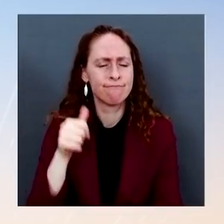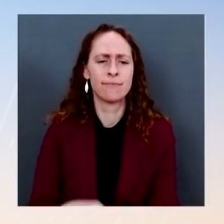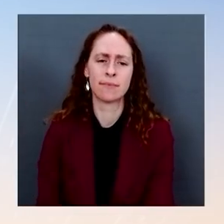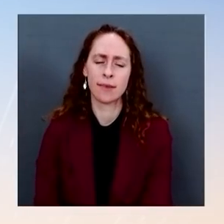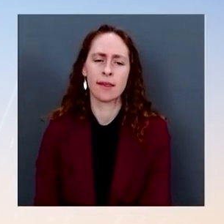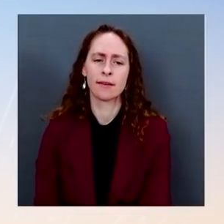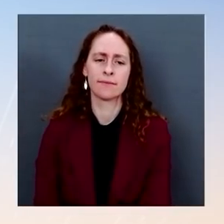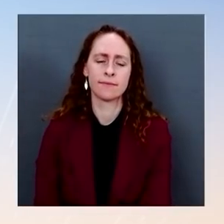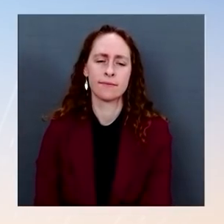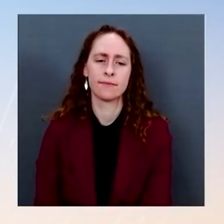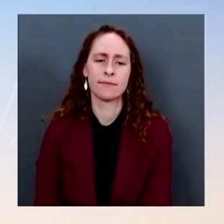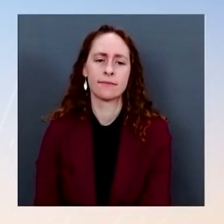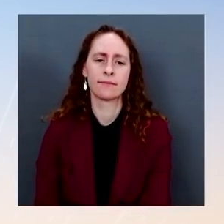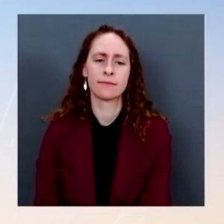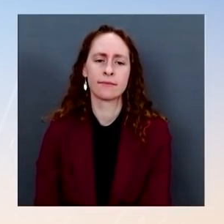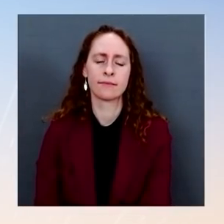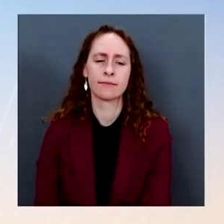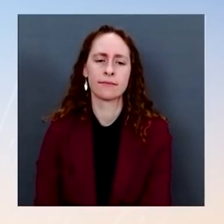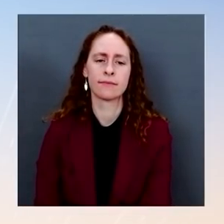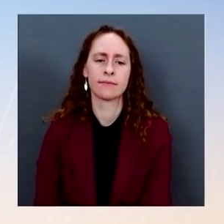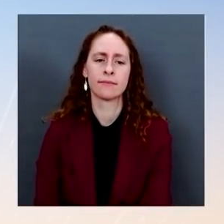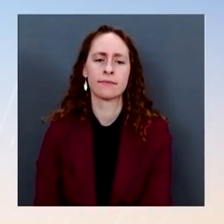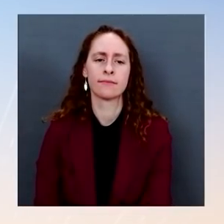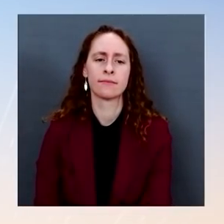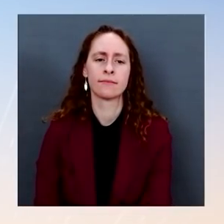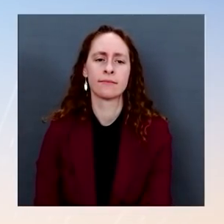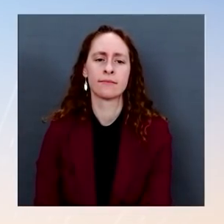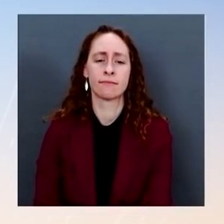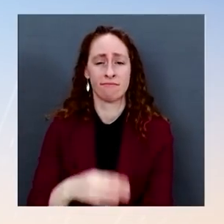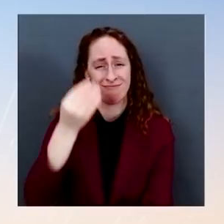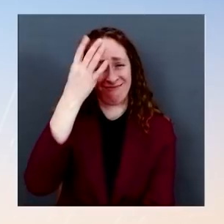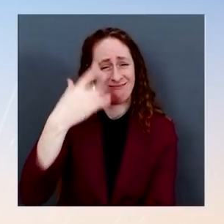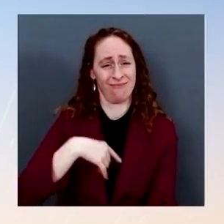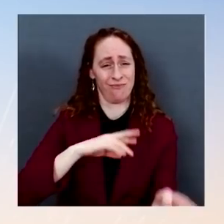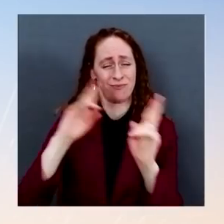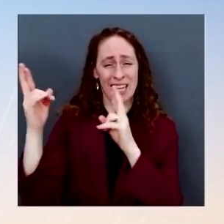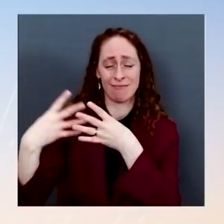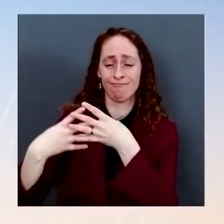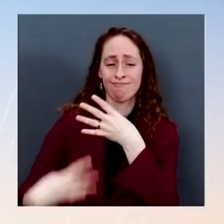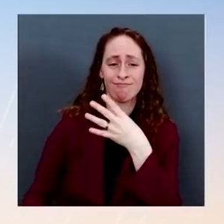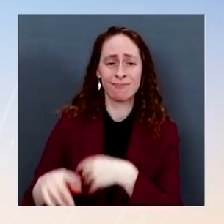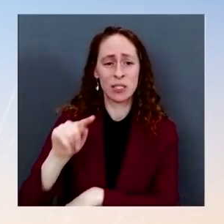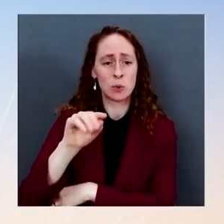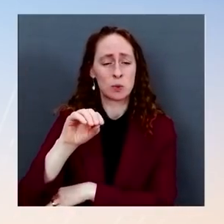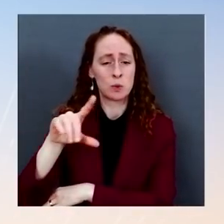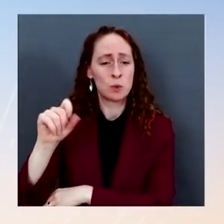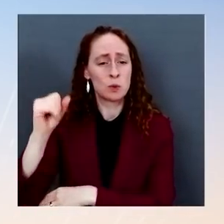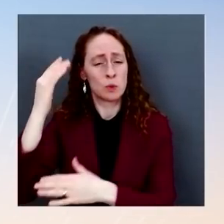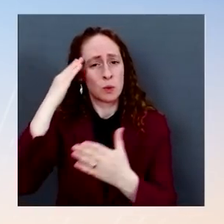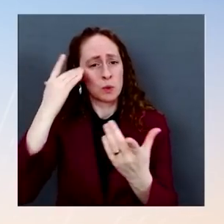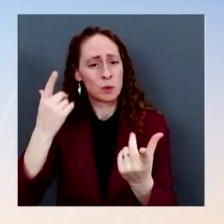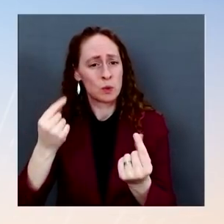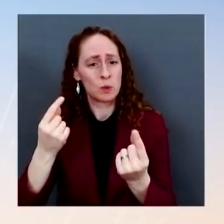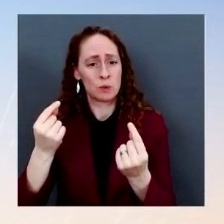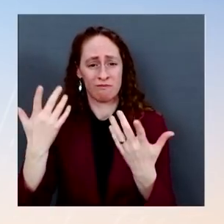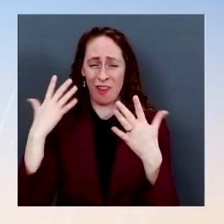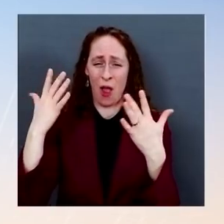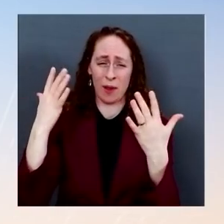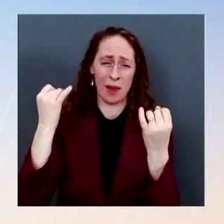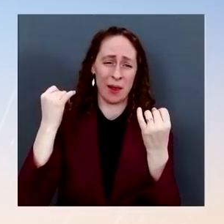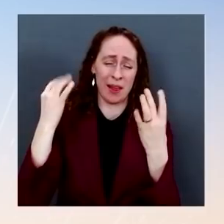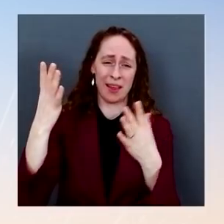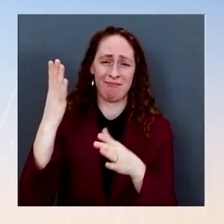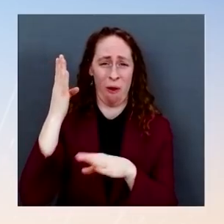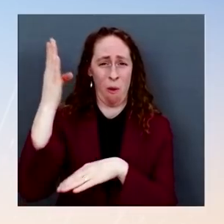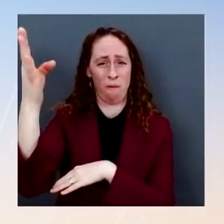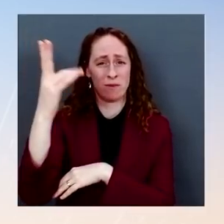thanks to the president's extraordinary work to get over 200 million Americans vaccinated. To be clear, COVID-19 is not the same threat to fully vaccinated